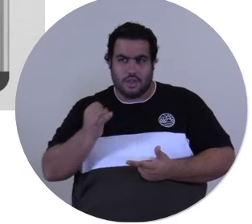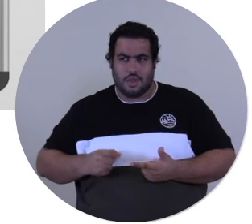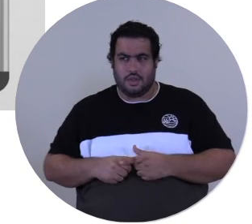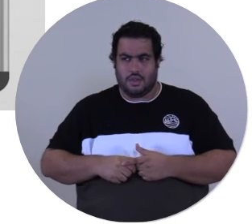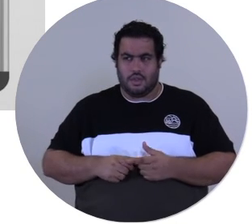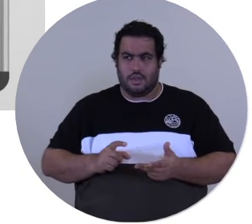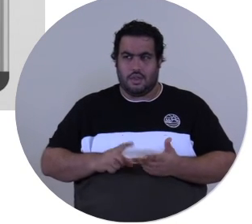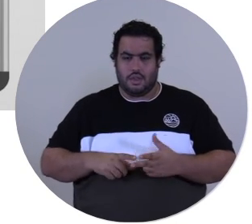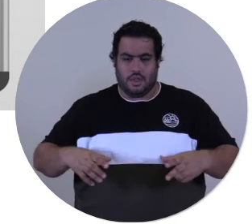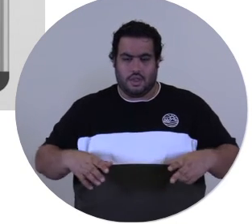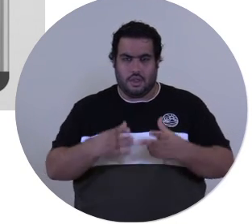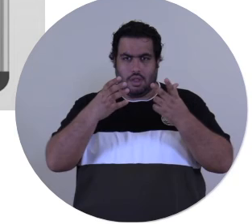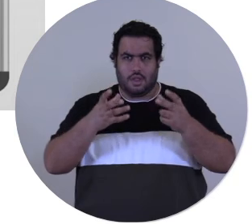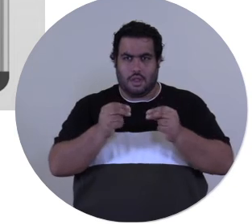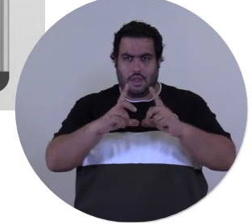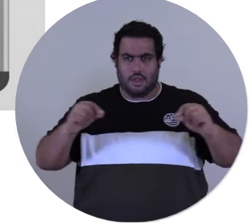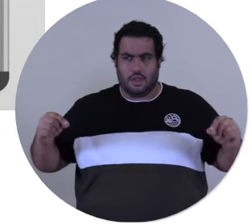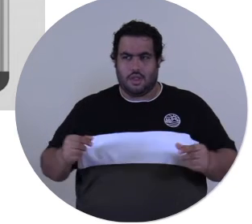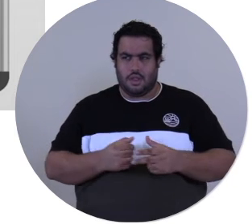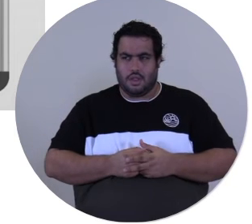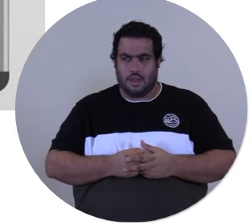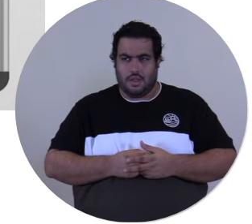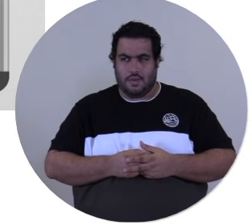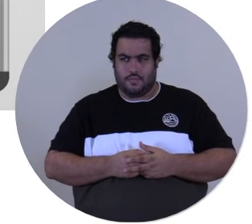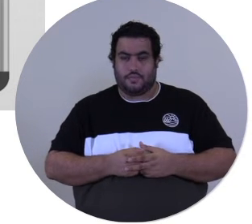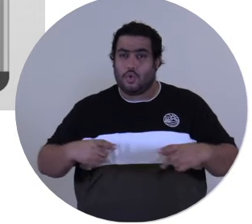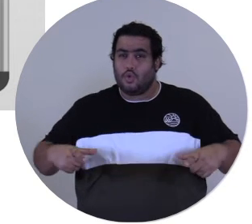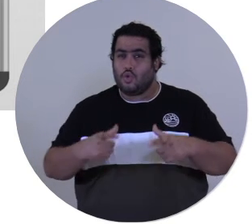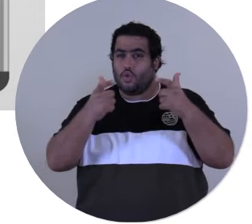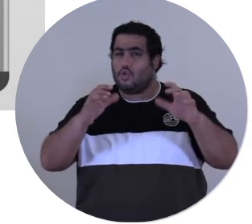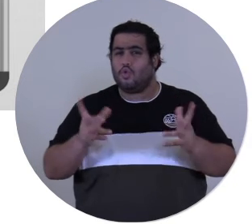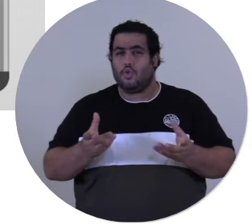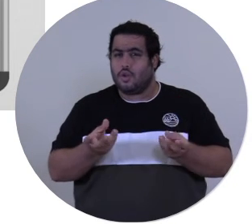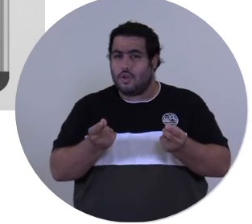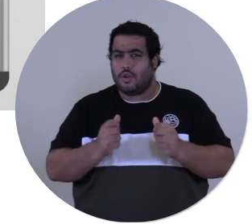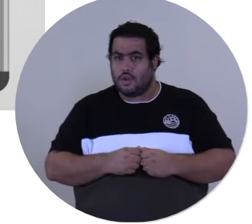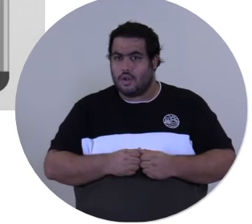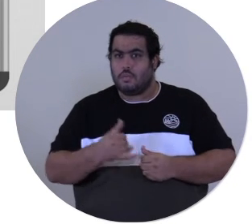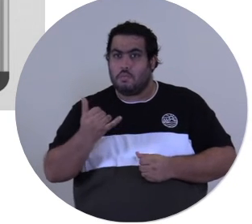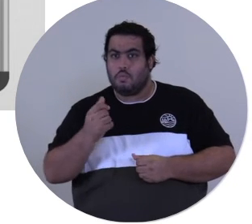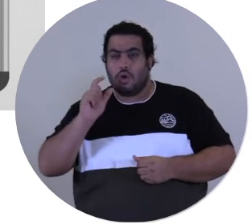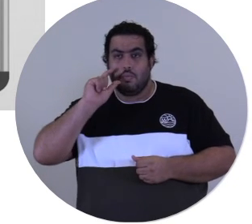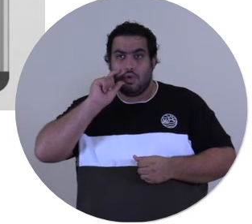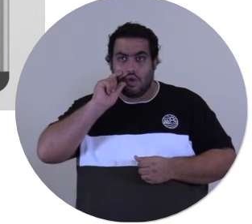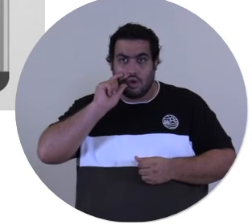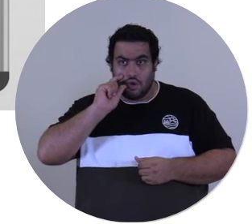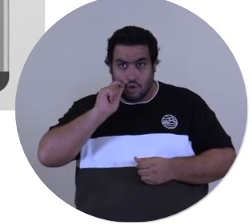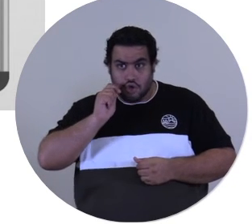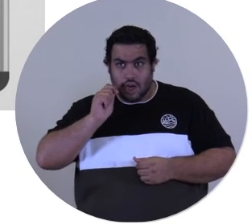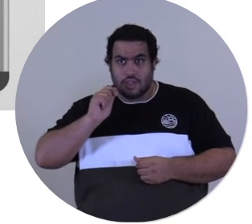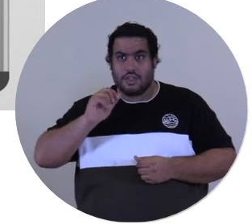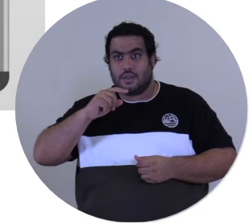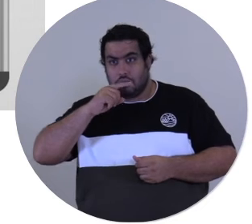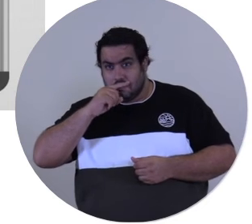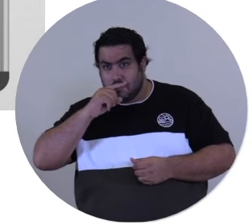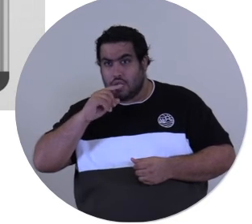design, clay pottery. Now, the clay pottery are made by craftsmen. We